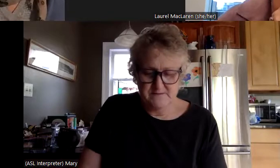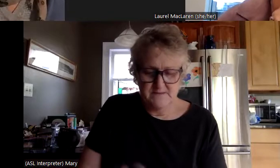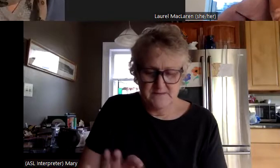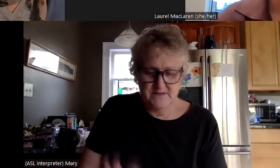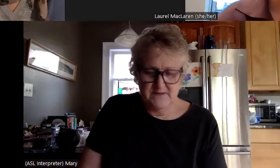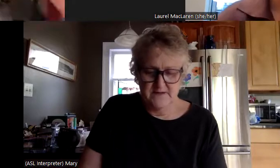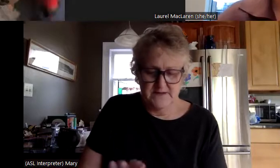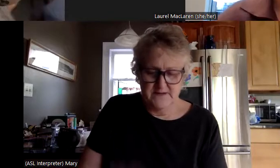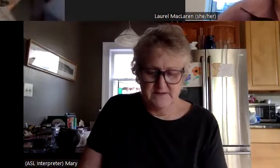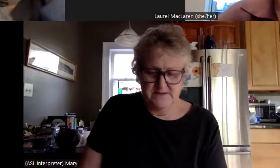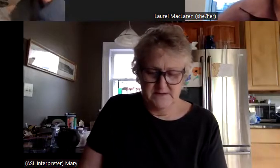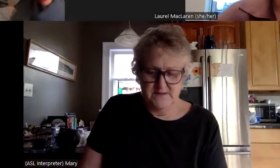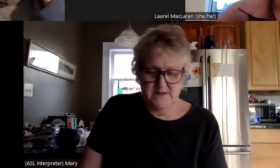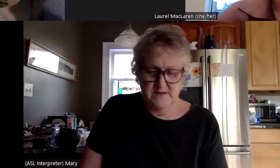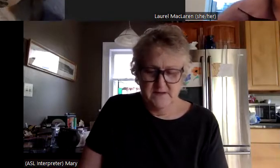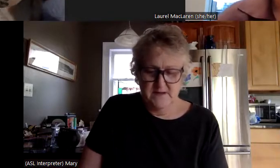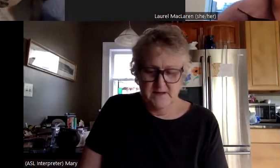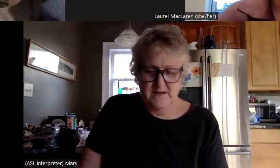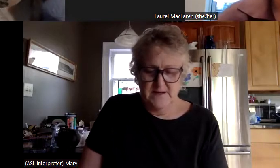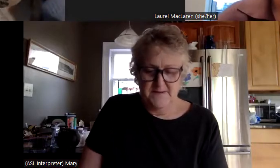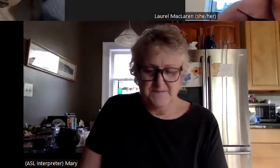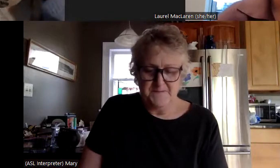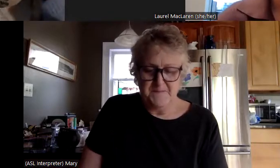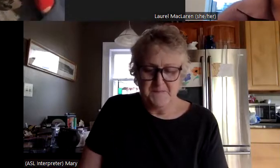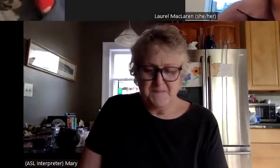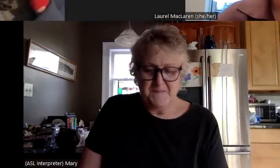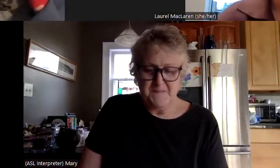oops, no, I don't want to do that. Stop.